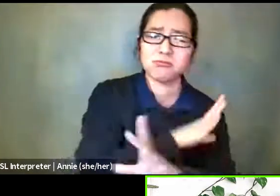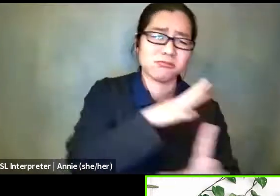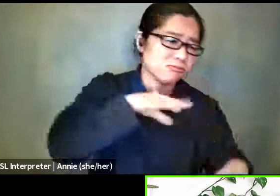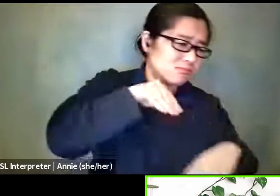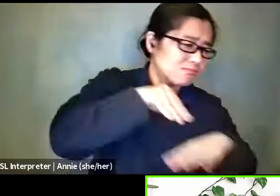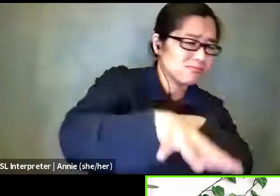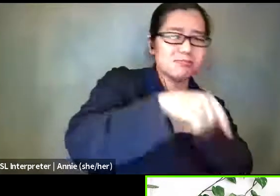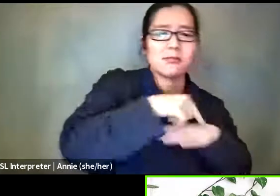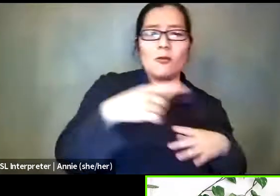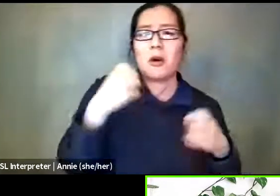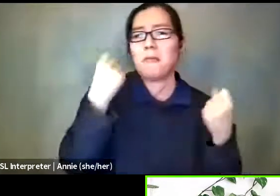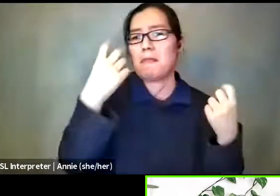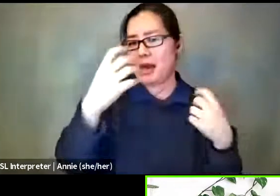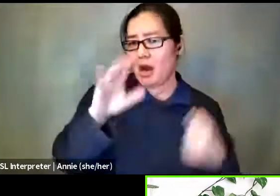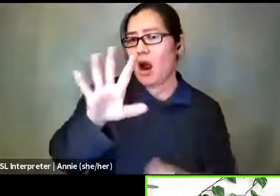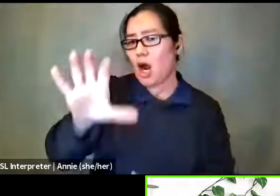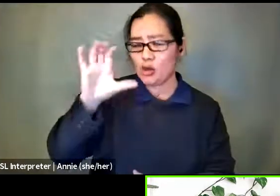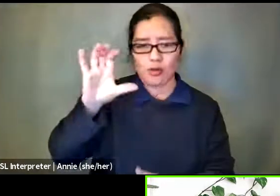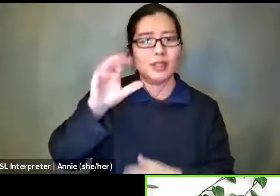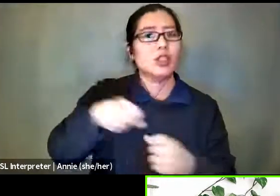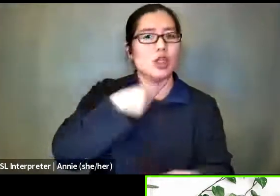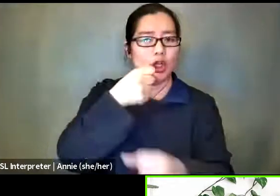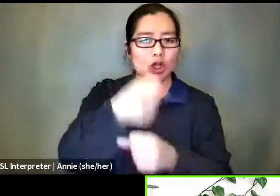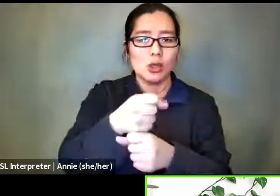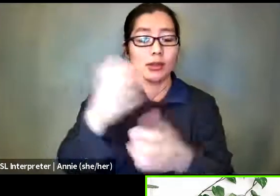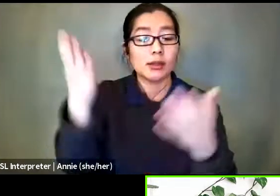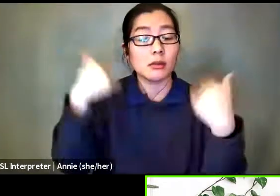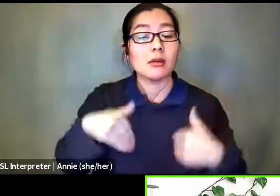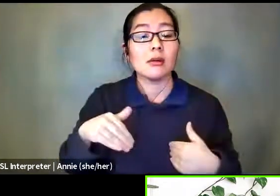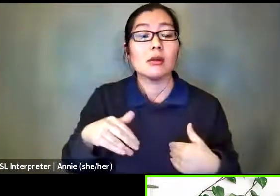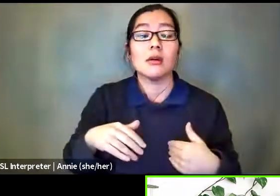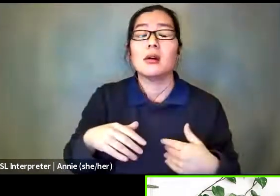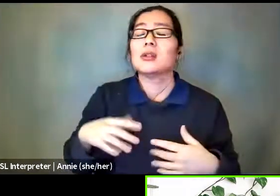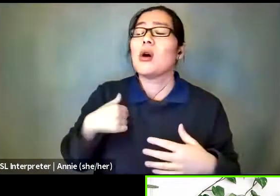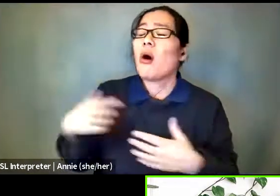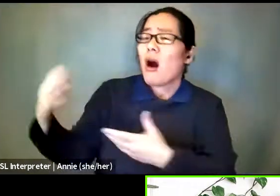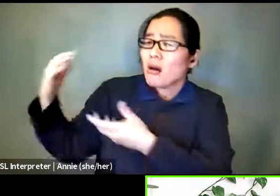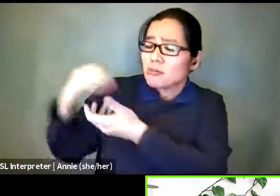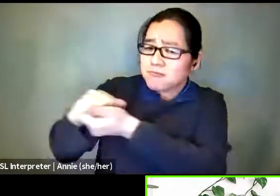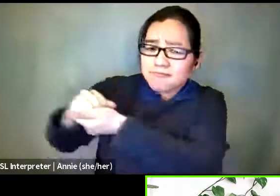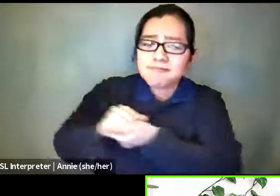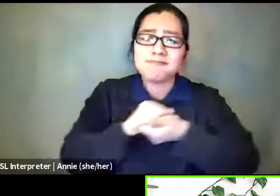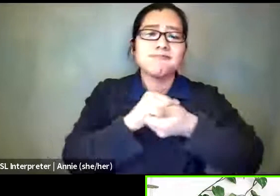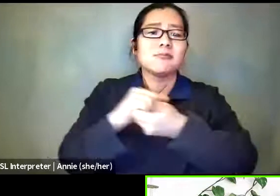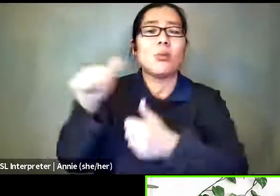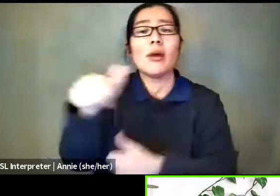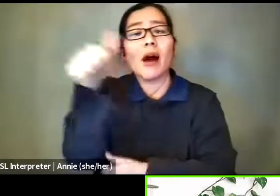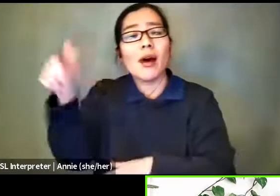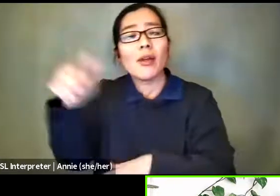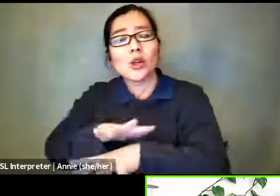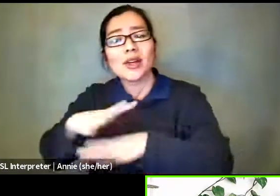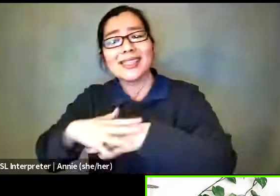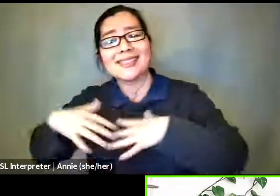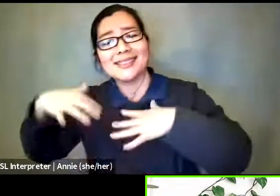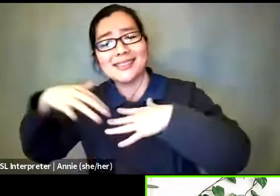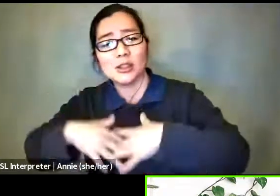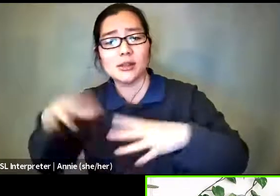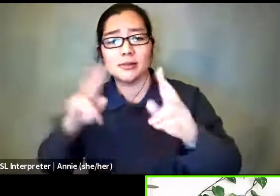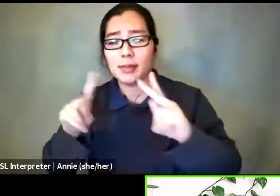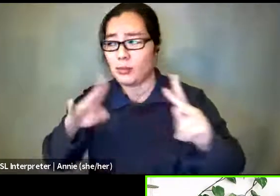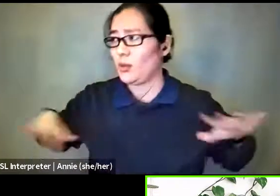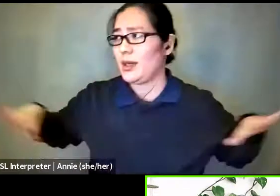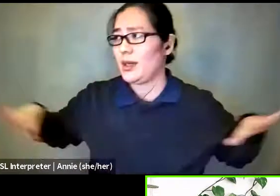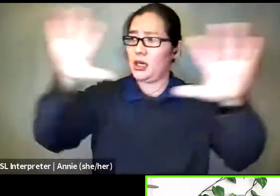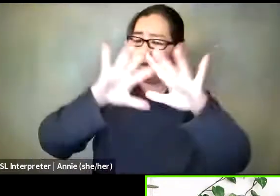to the Americas, our freedom and our sovereignty are bound up together with the other indigenous people who live here now. And in order to acknowledge